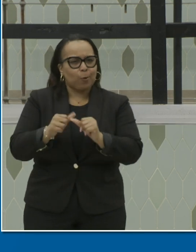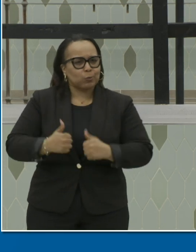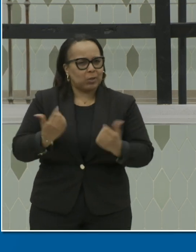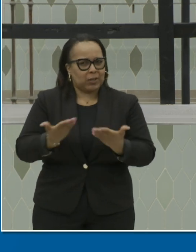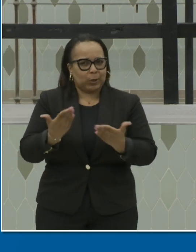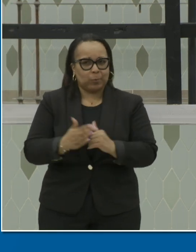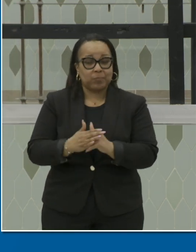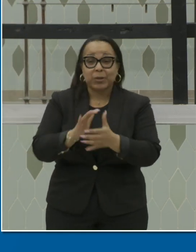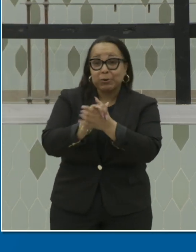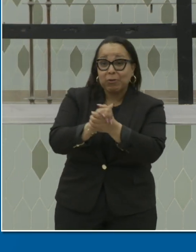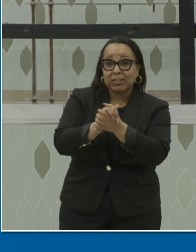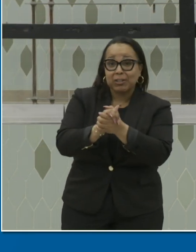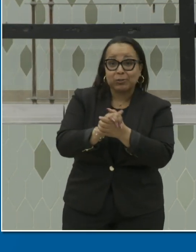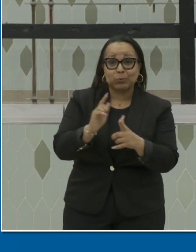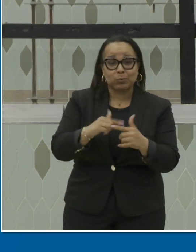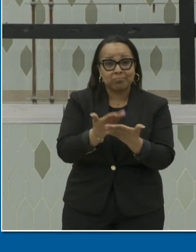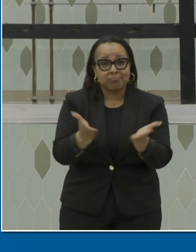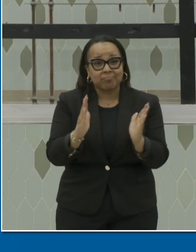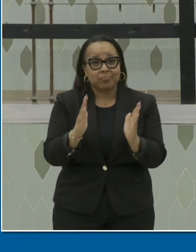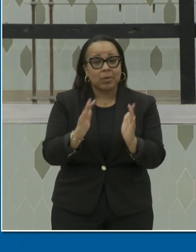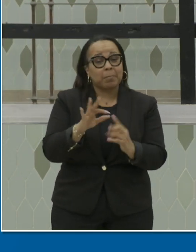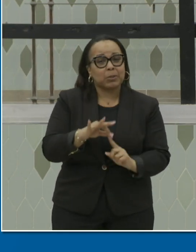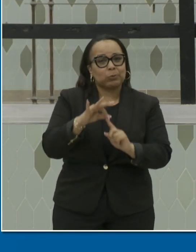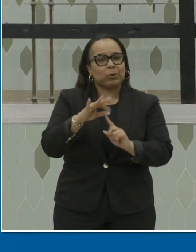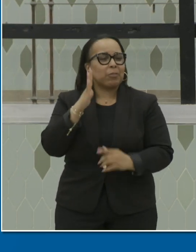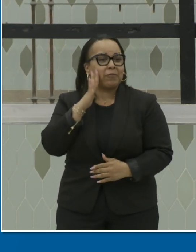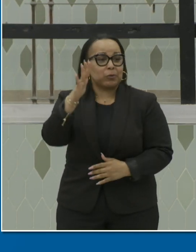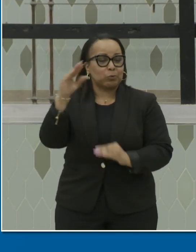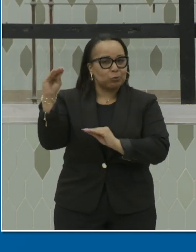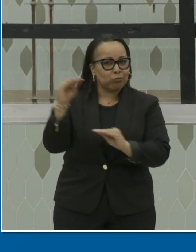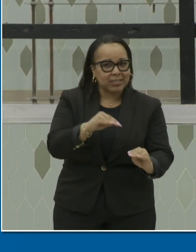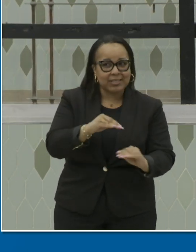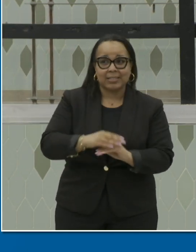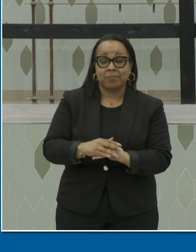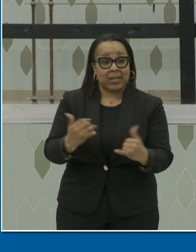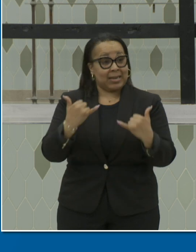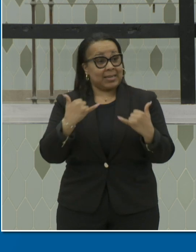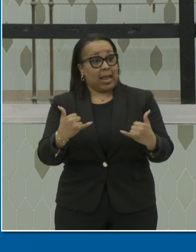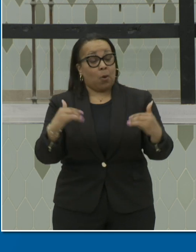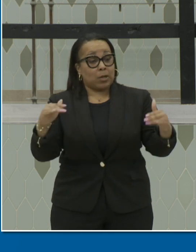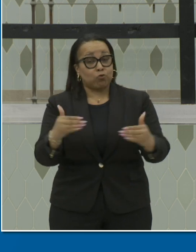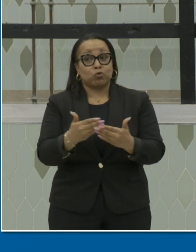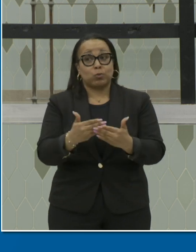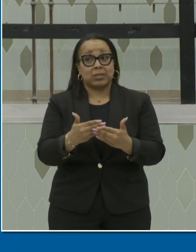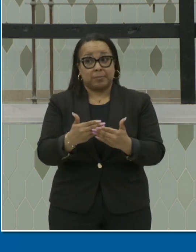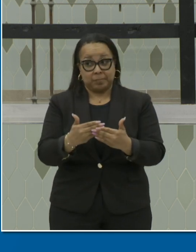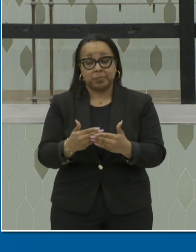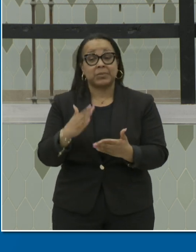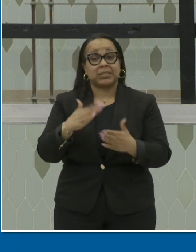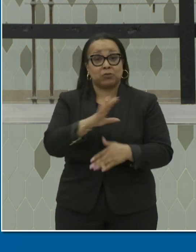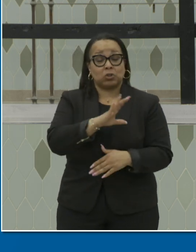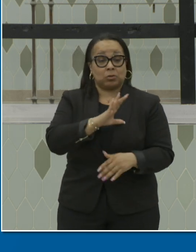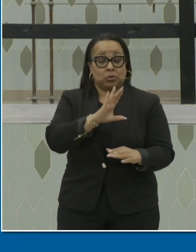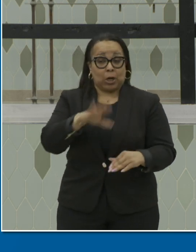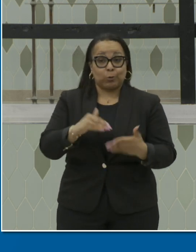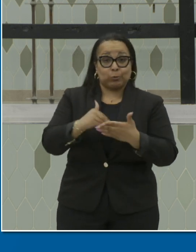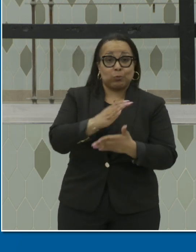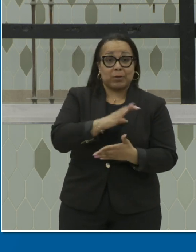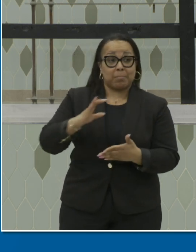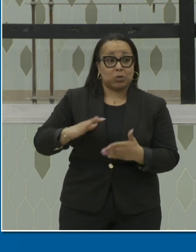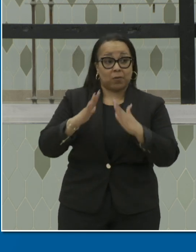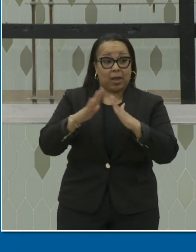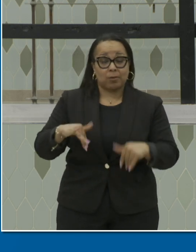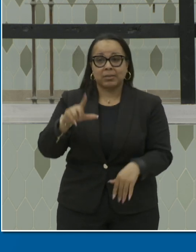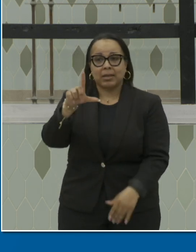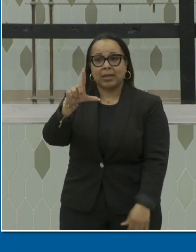here. Congratulations to everyone, most particularly the future residents. I'd now like to introduce the City of Chicago's new Commissioner of